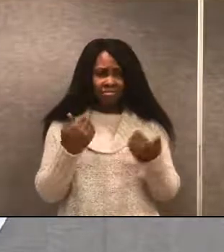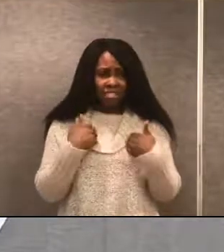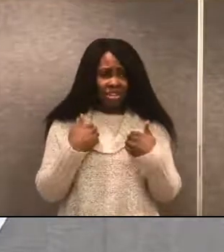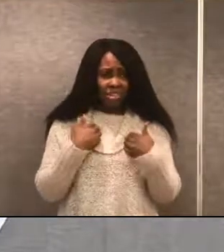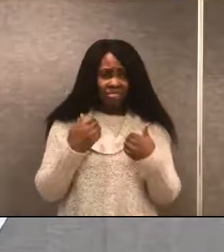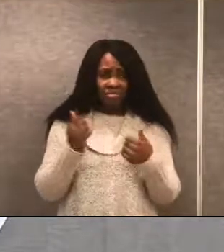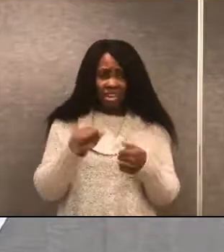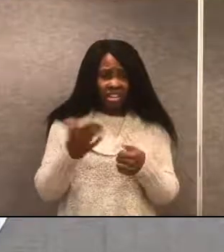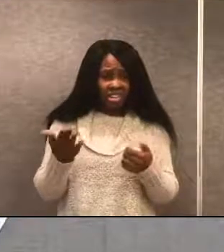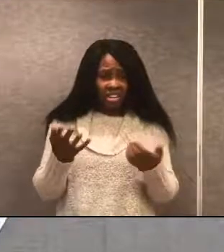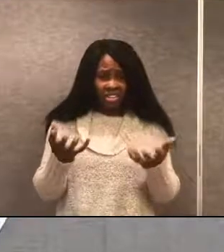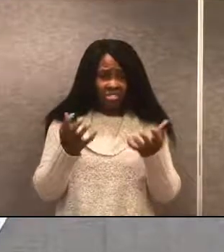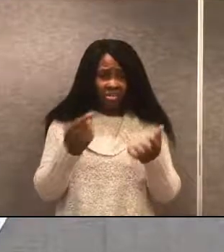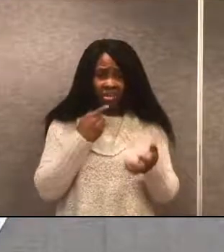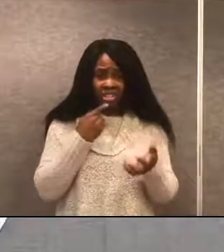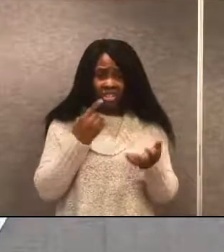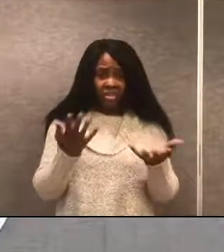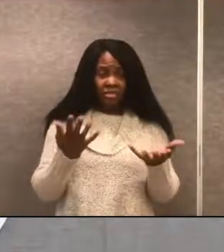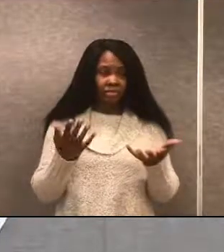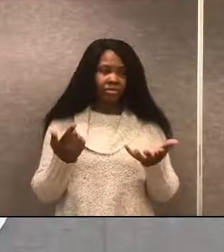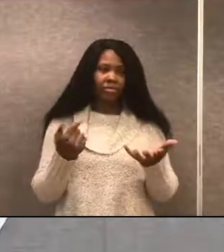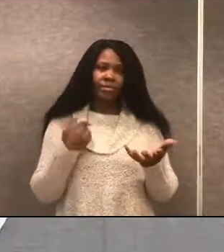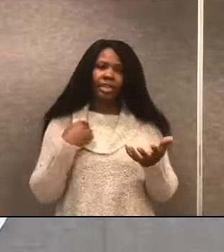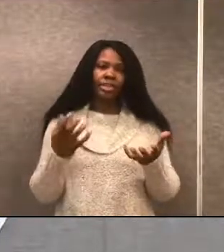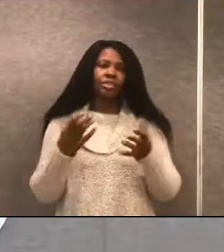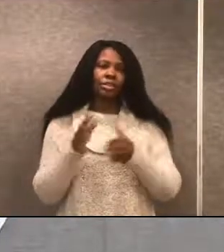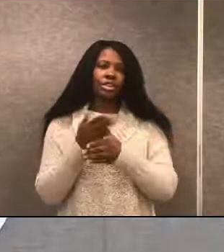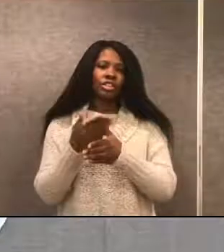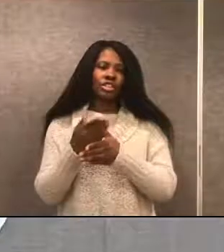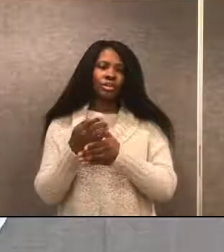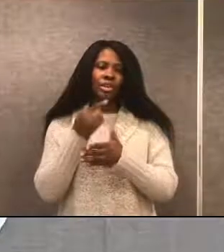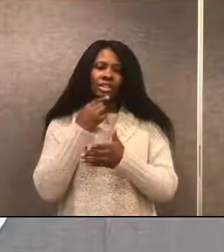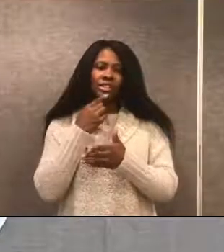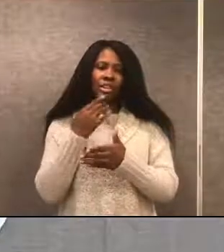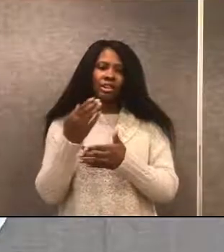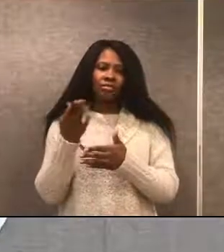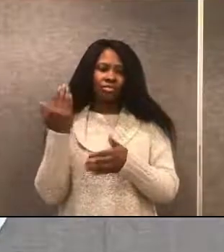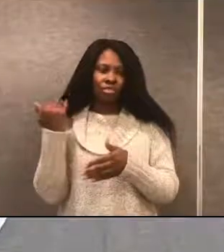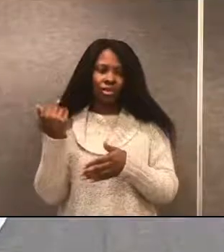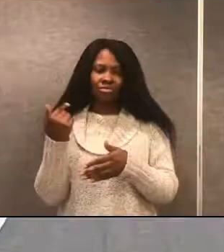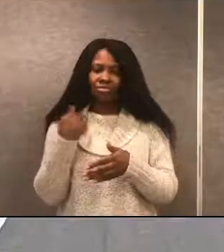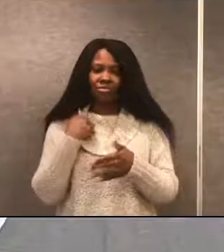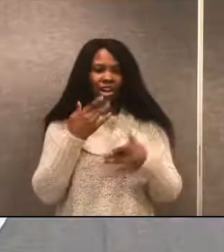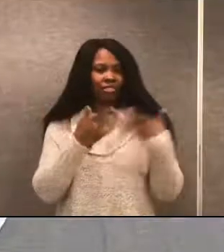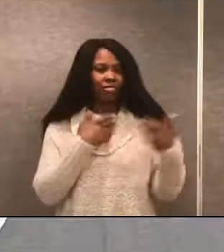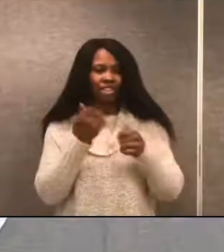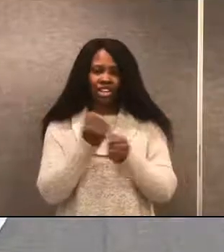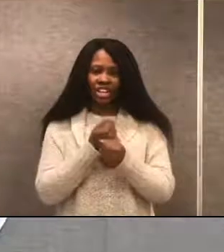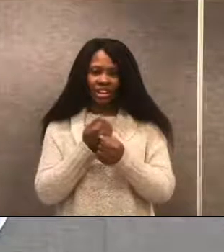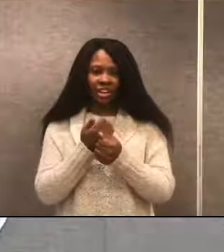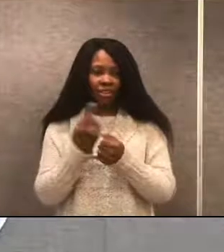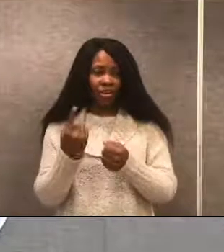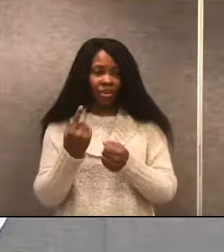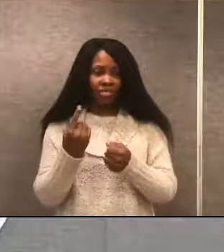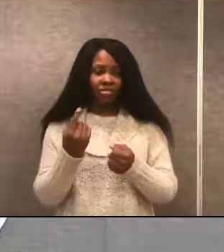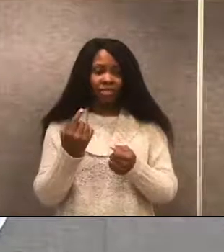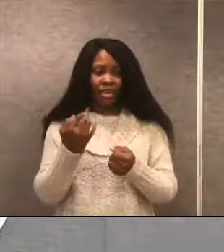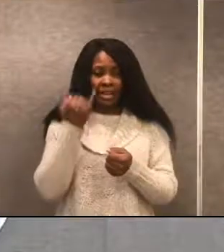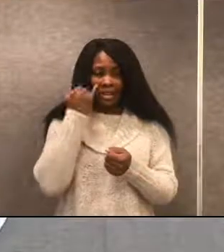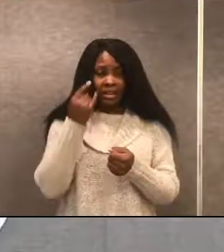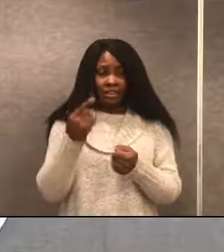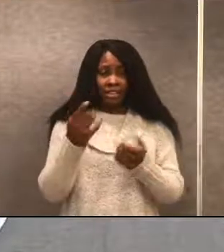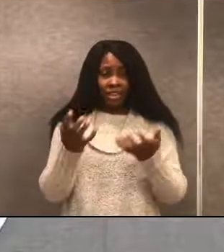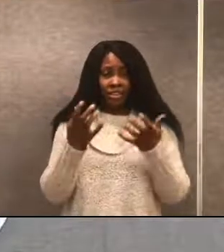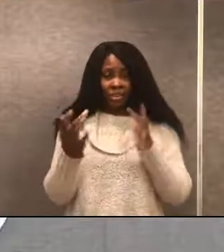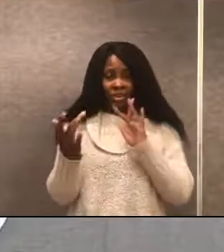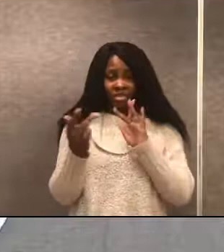or? Again, I just wanted to share what I shared before, Mayor, and I just appreciate everyone, and we're going to just keep moving it forward. But again, if anybody have any questions or